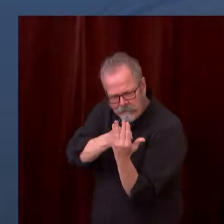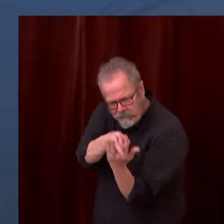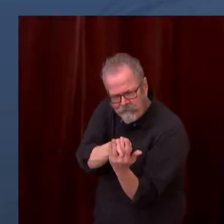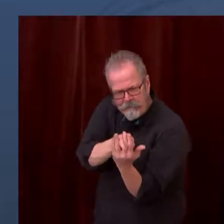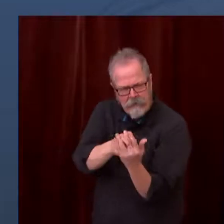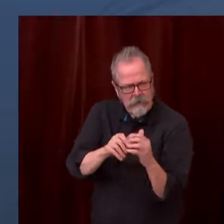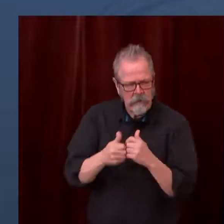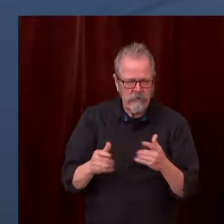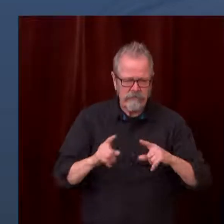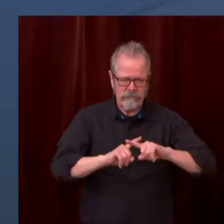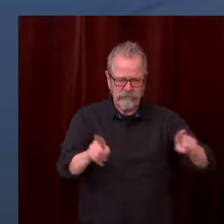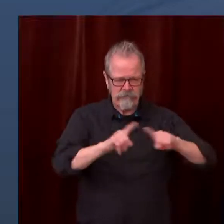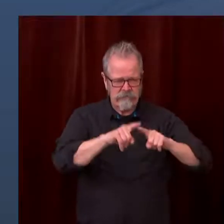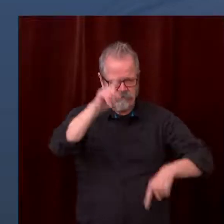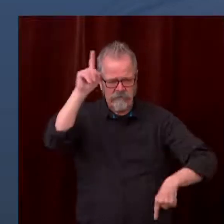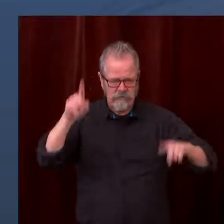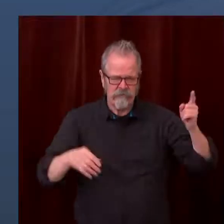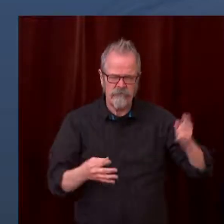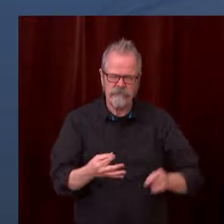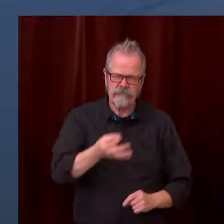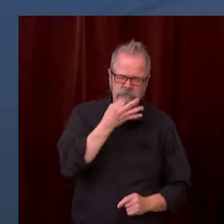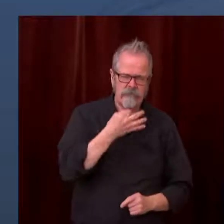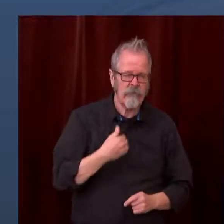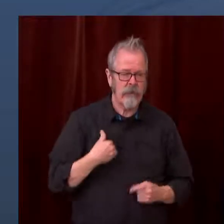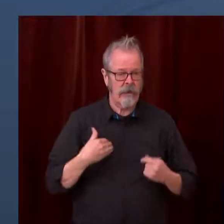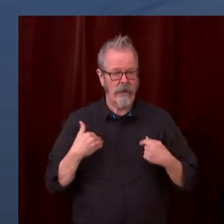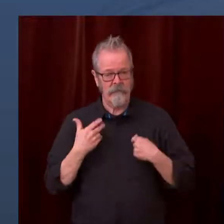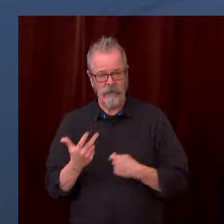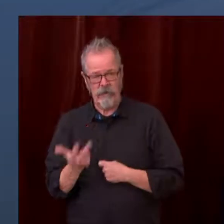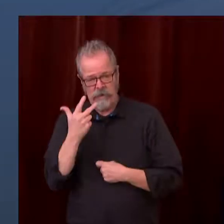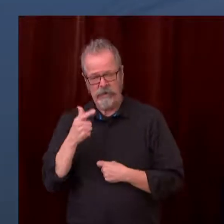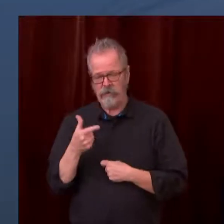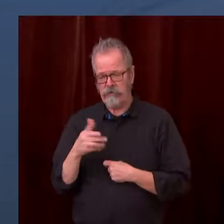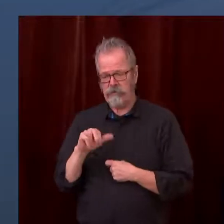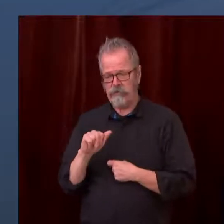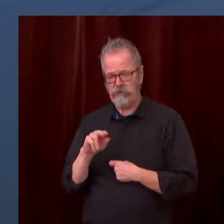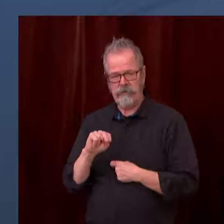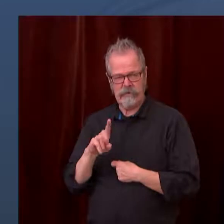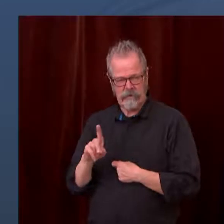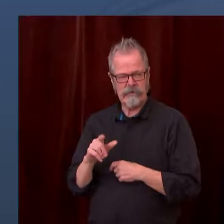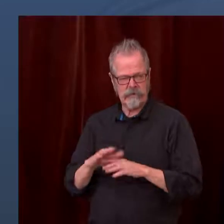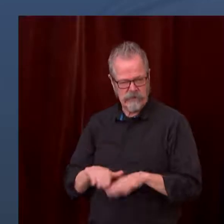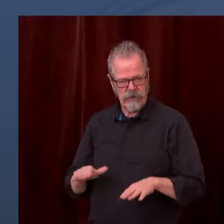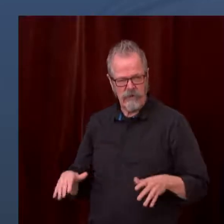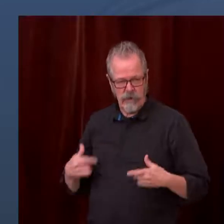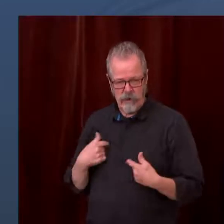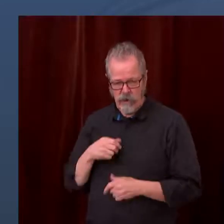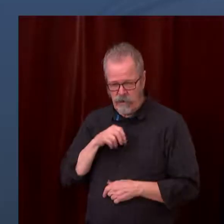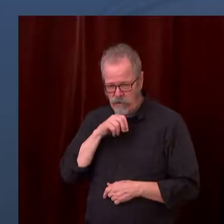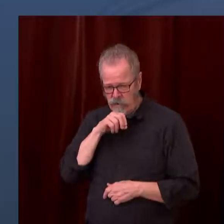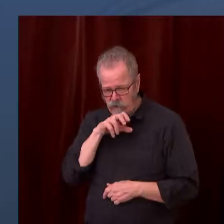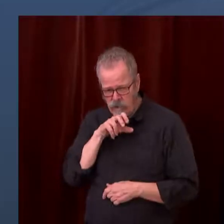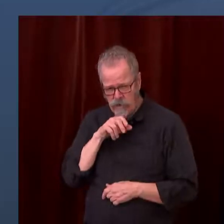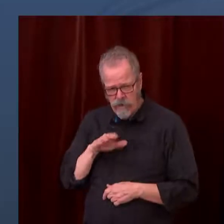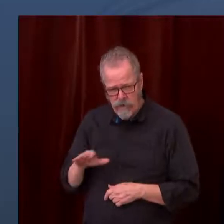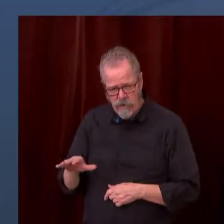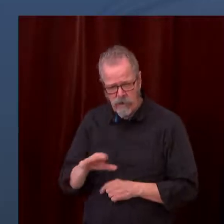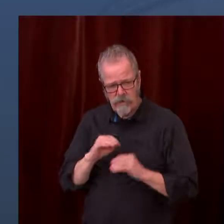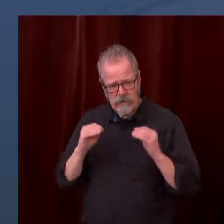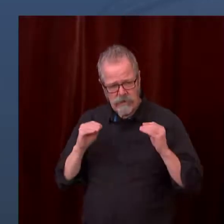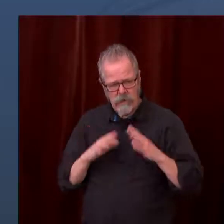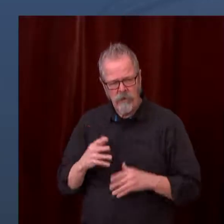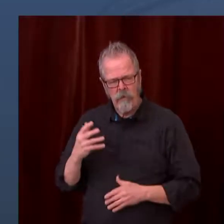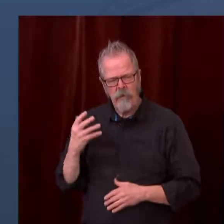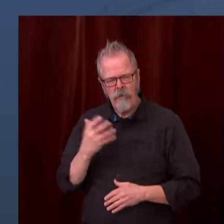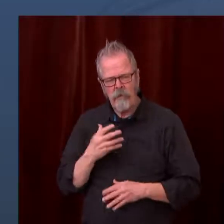deeply appreciate the courage and hard work of these teachers of what they've been doing. But there is a certainty, which is that our children are